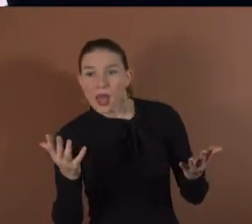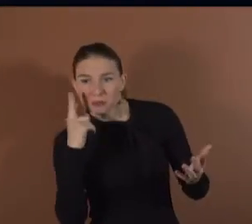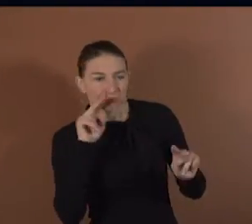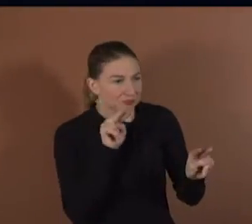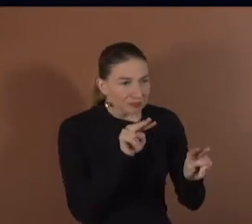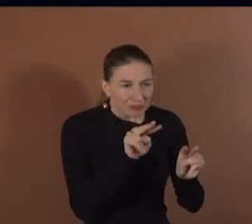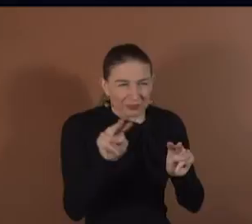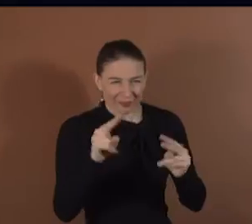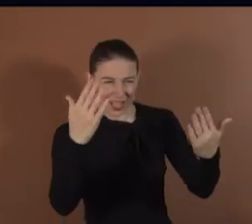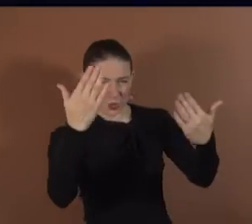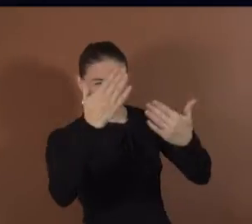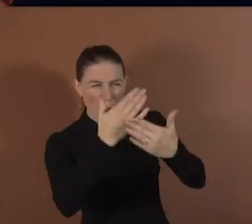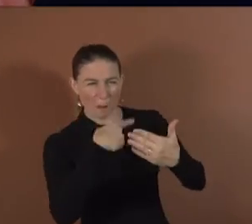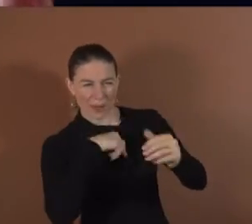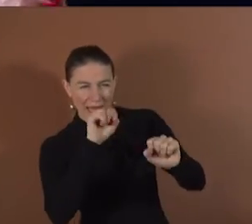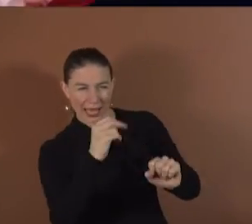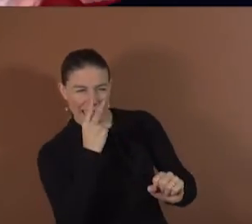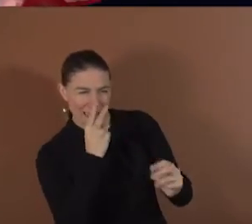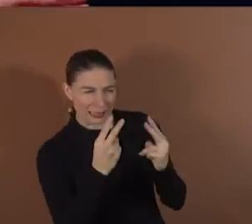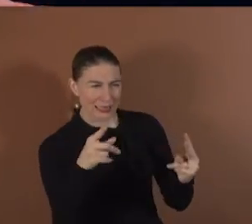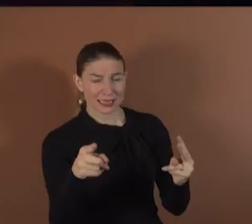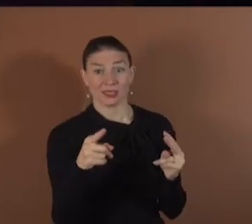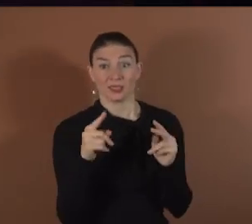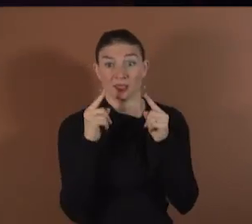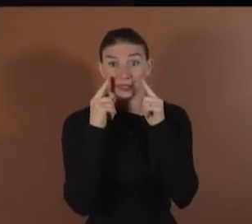through the darkness, some of you got very anxious looks